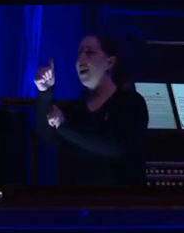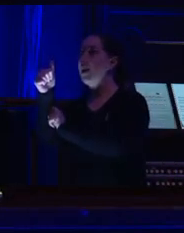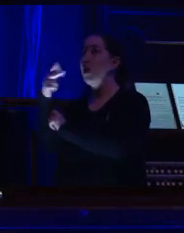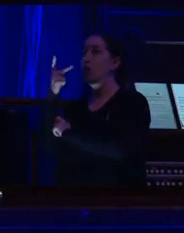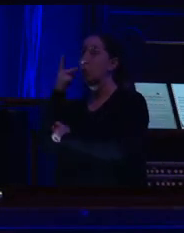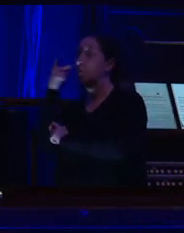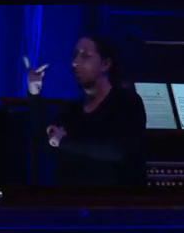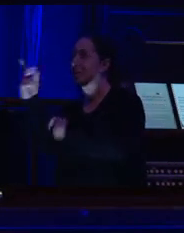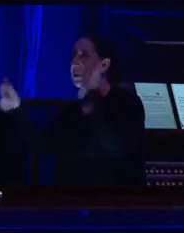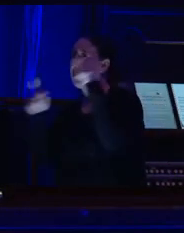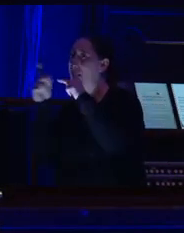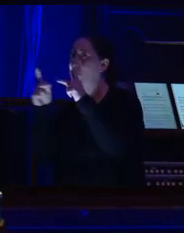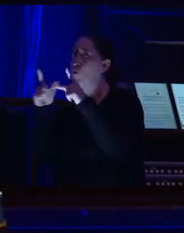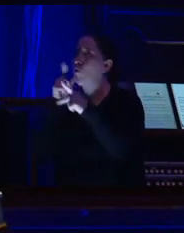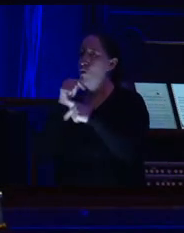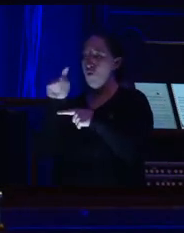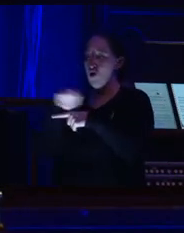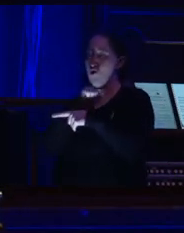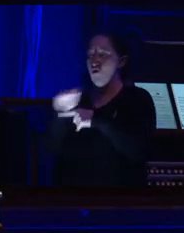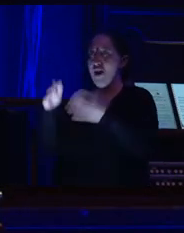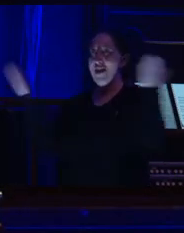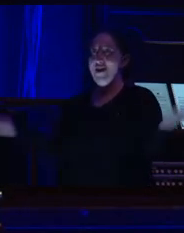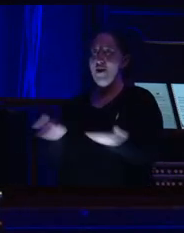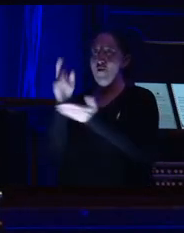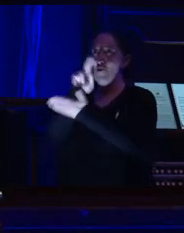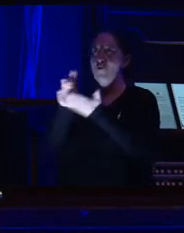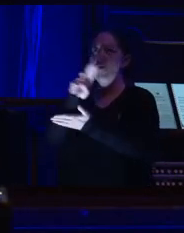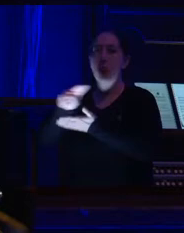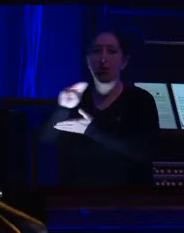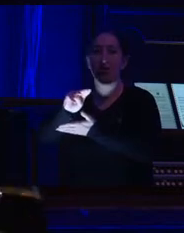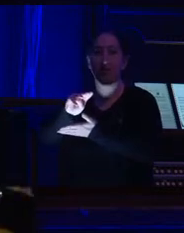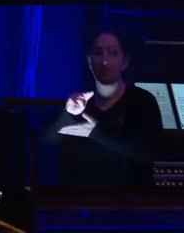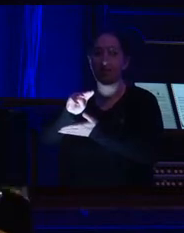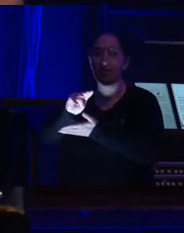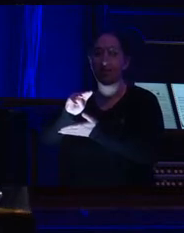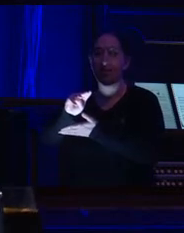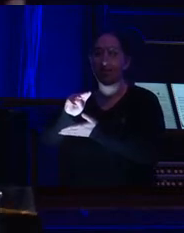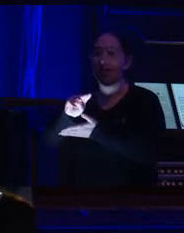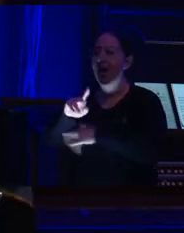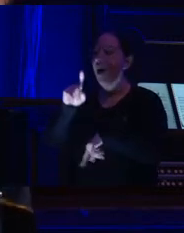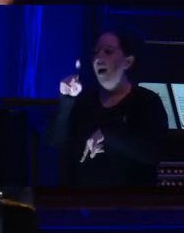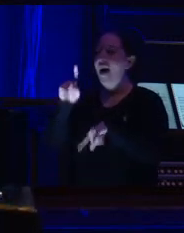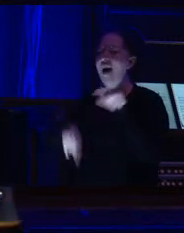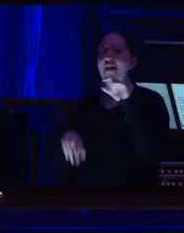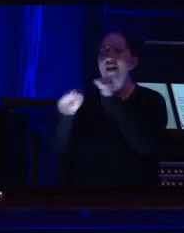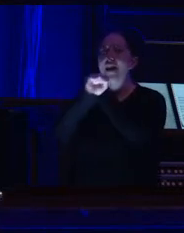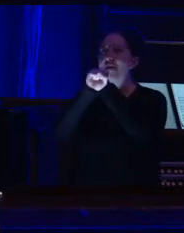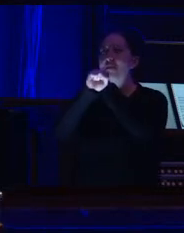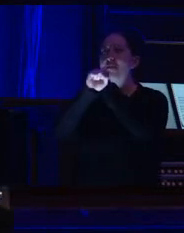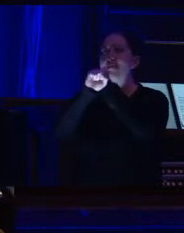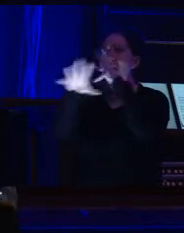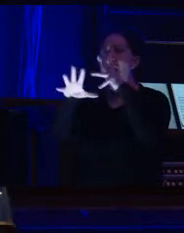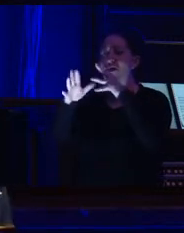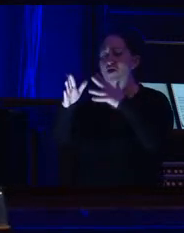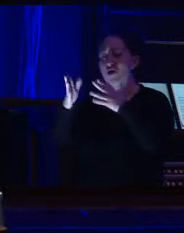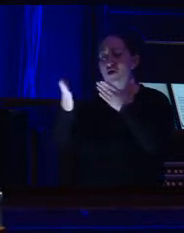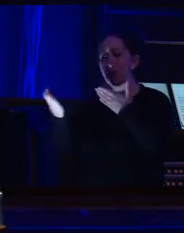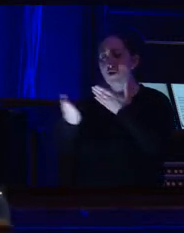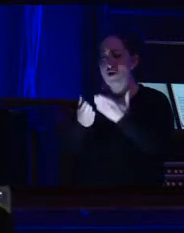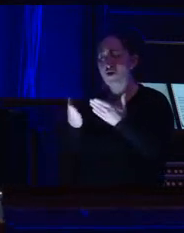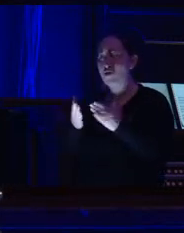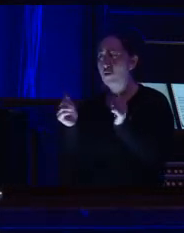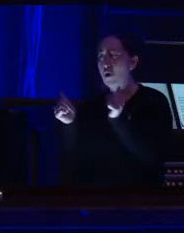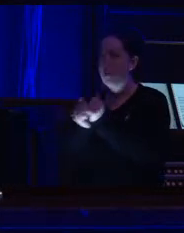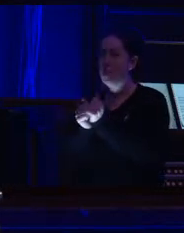people that were trained at the University of Michigan. I could not imagine serving with a more committed